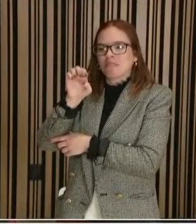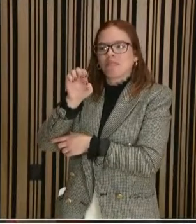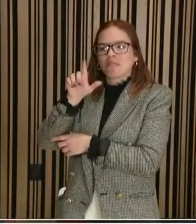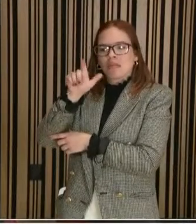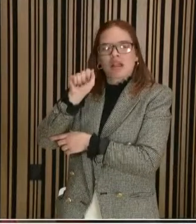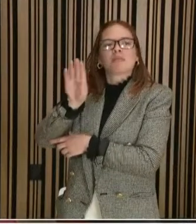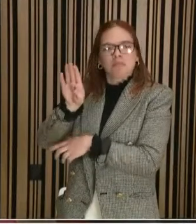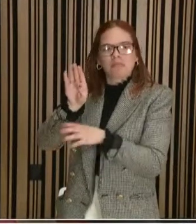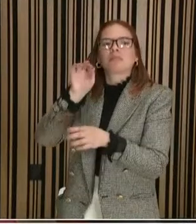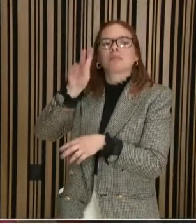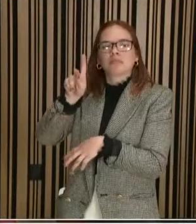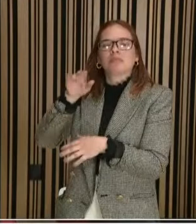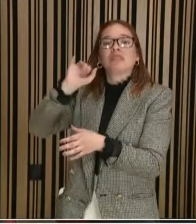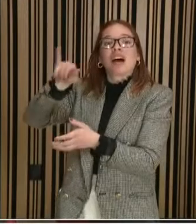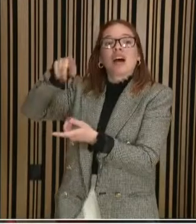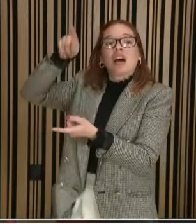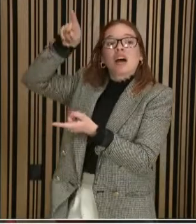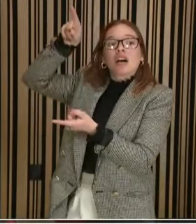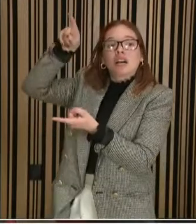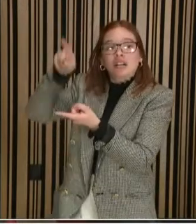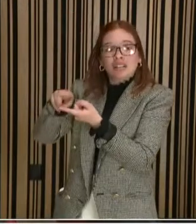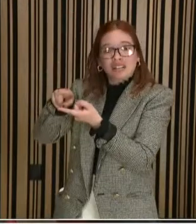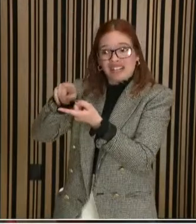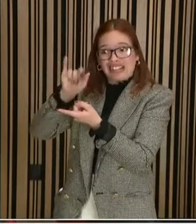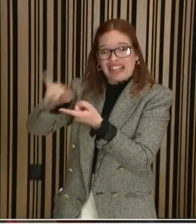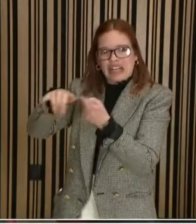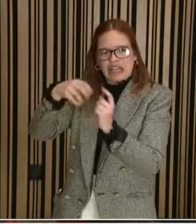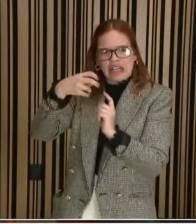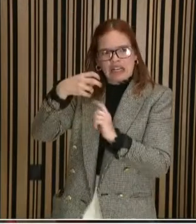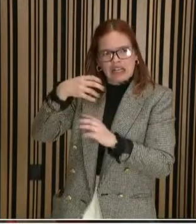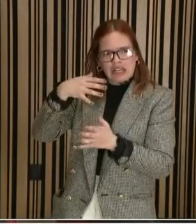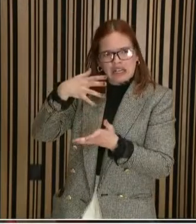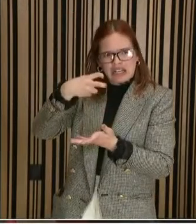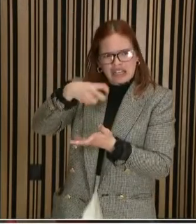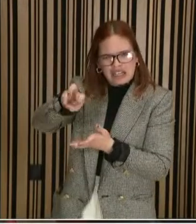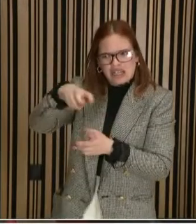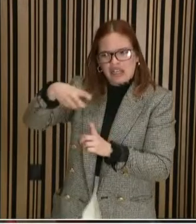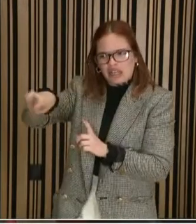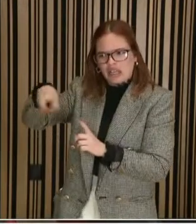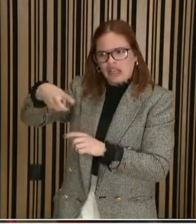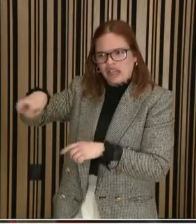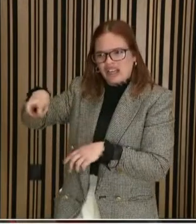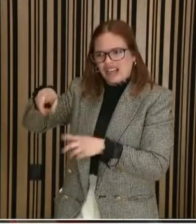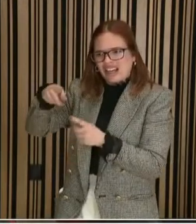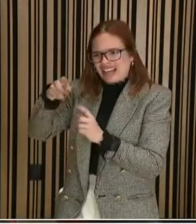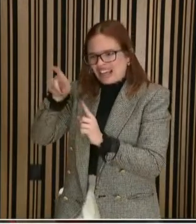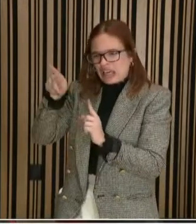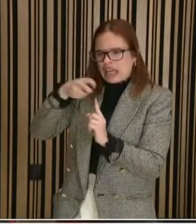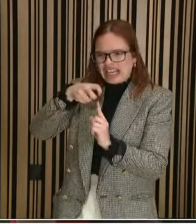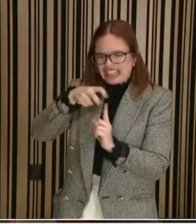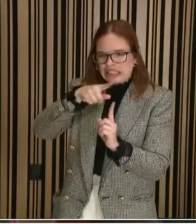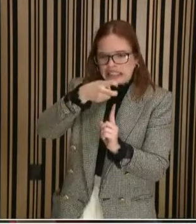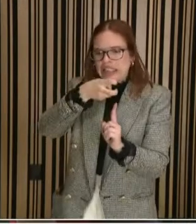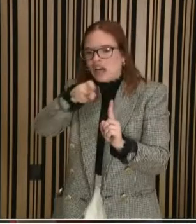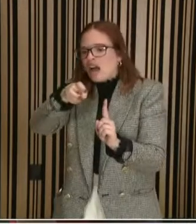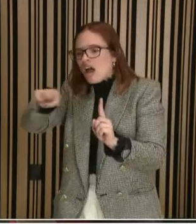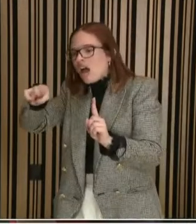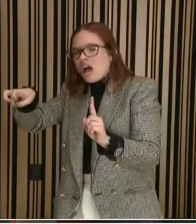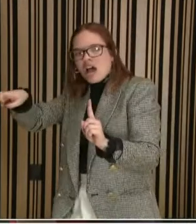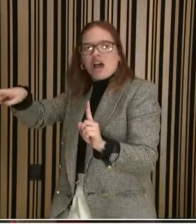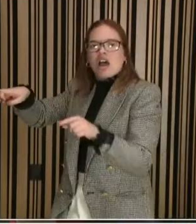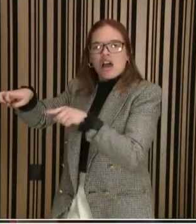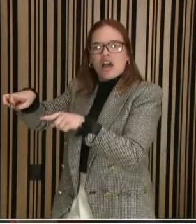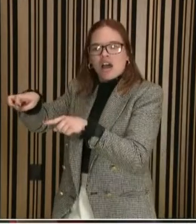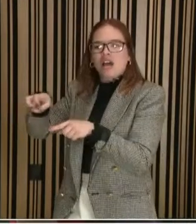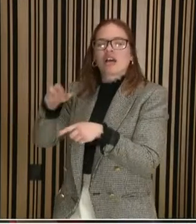31 FTEs to the Public Health Crime Lab. I understand, obviously, very well that the DFS has not been used for 2